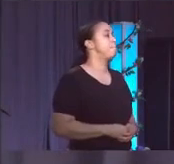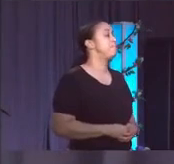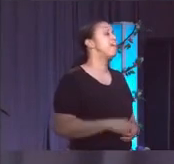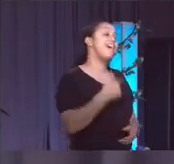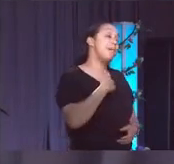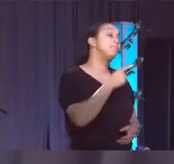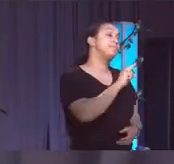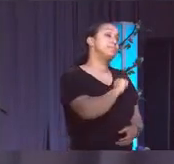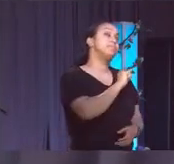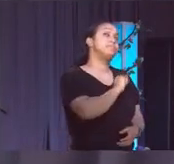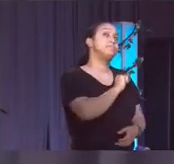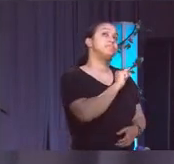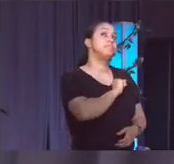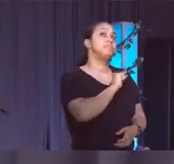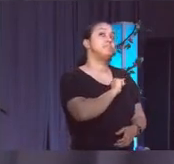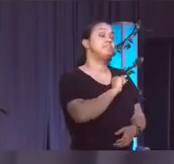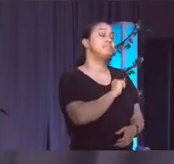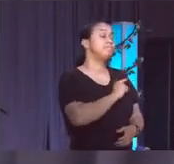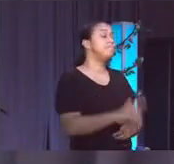and I'm guilty.